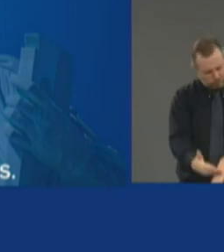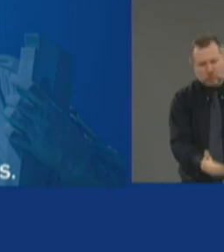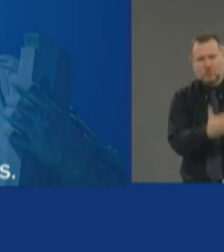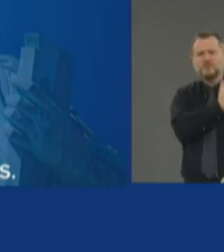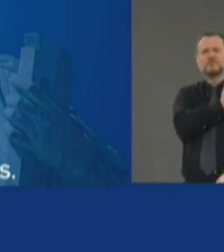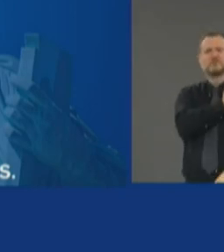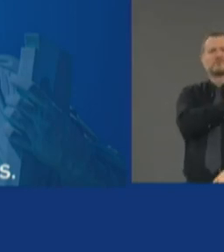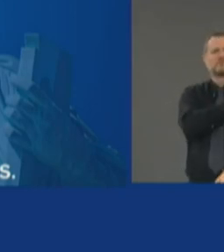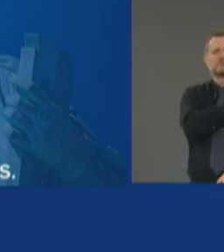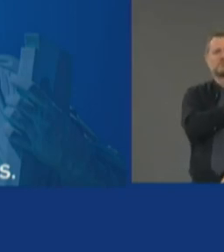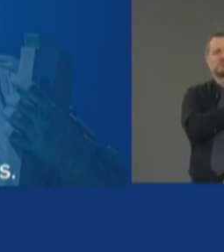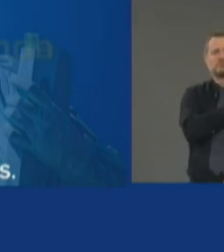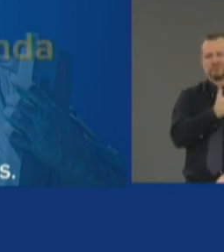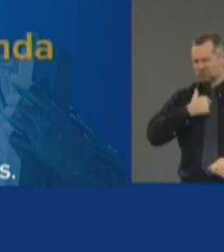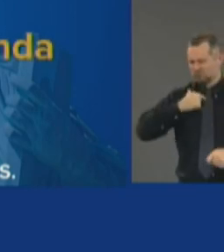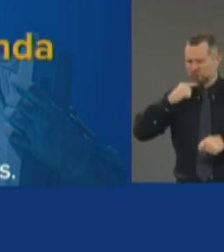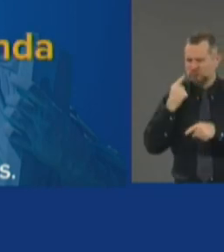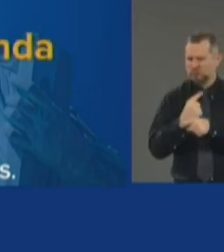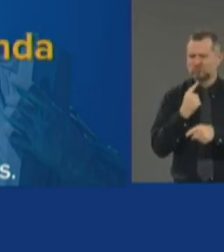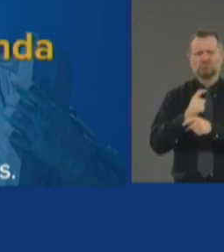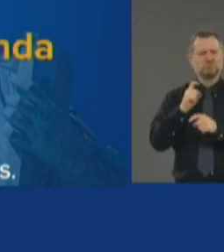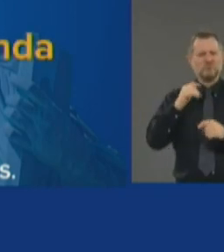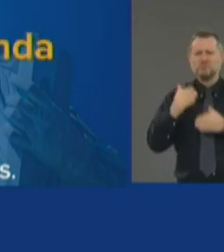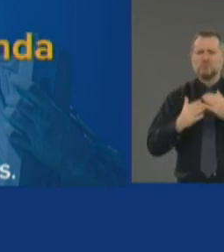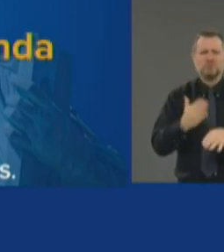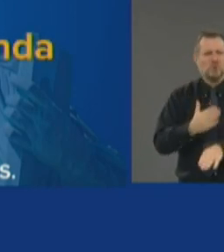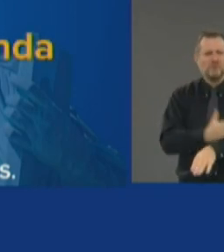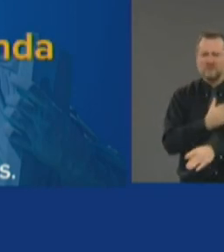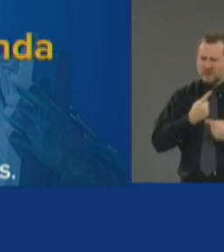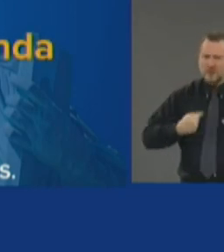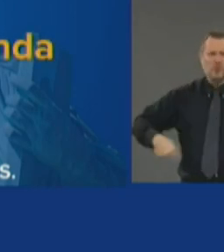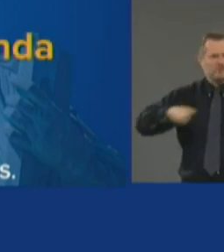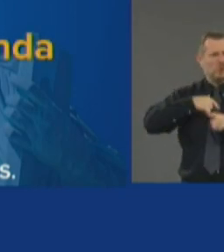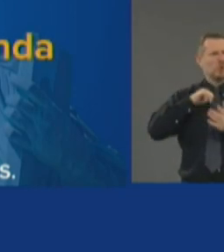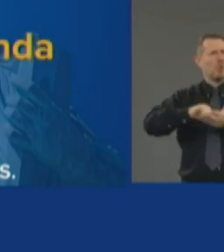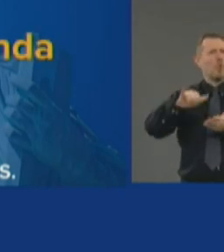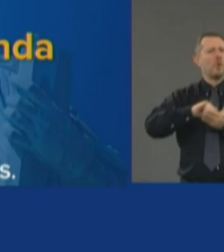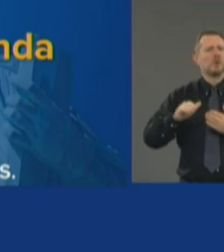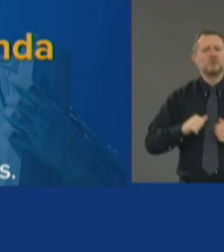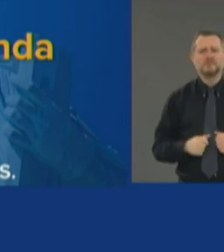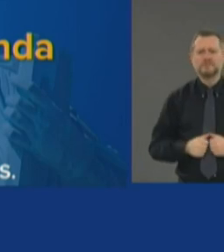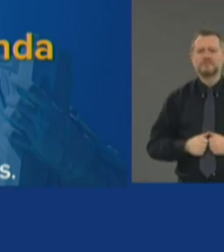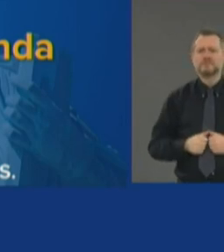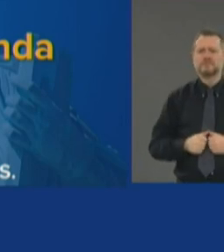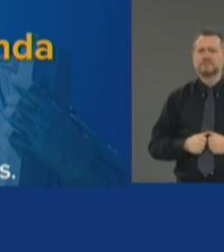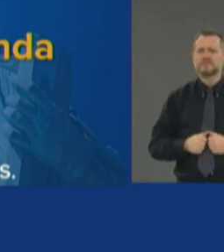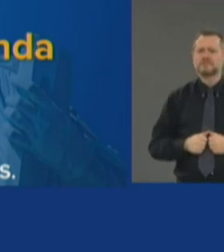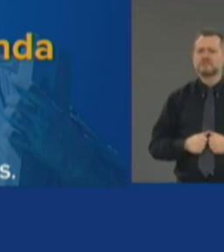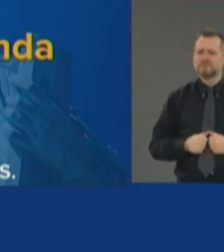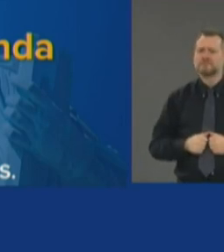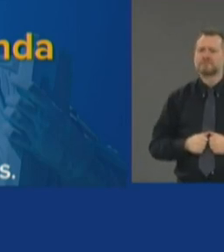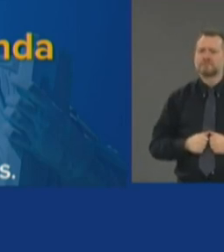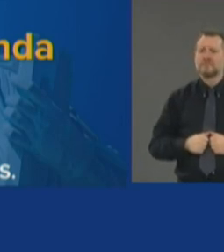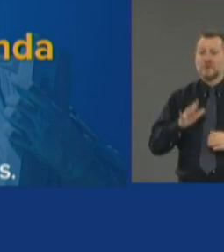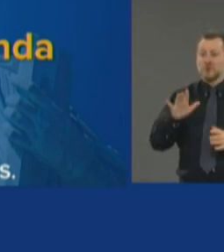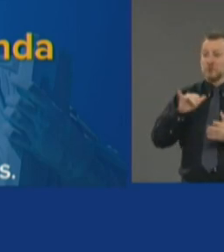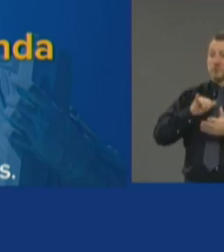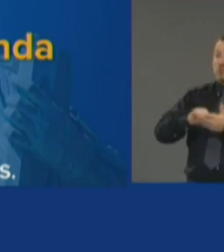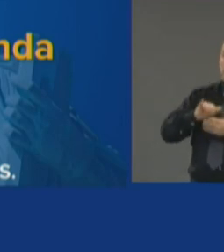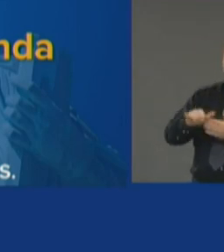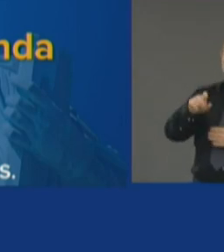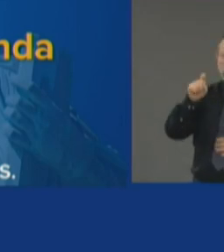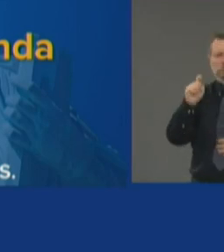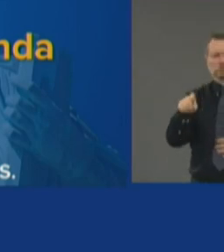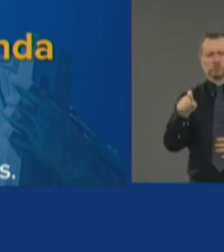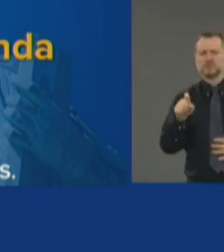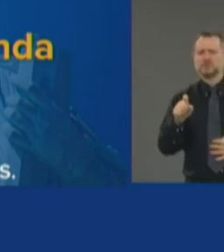is the right progressive reform. And New York should pass